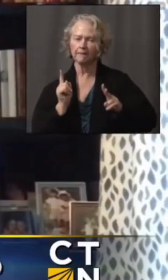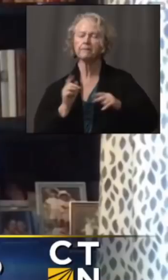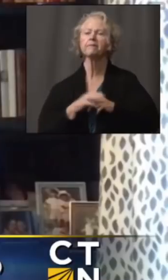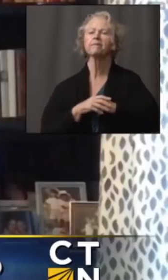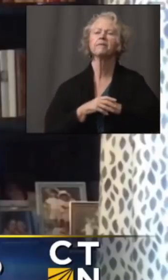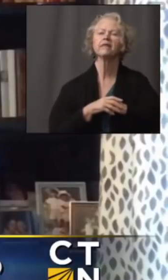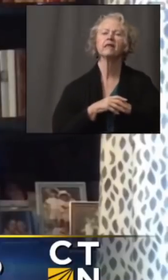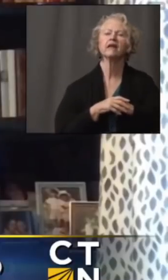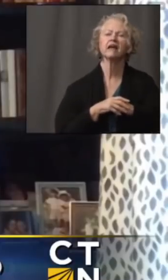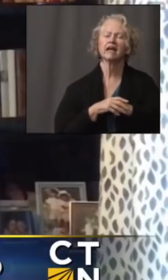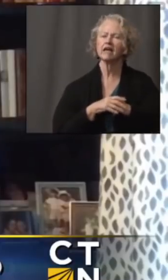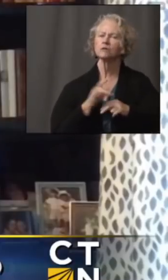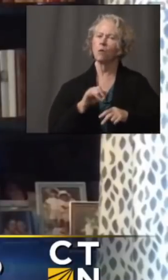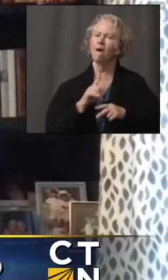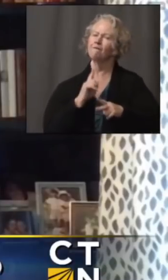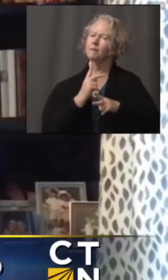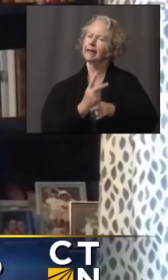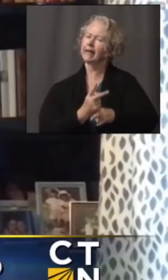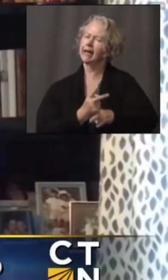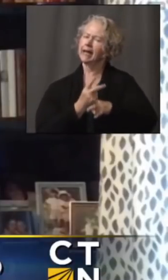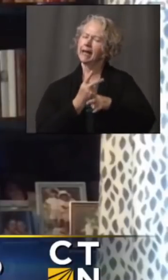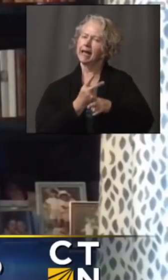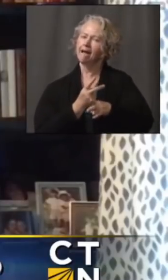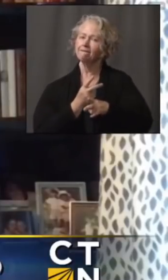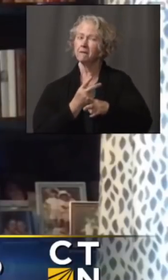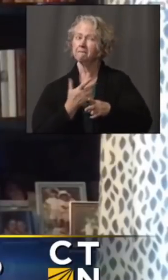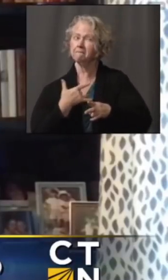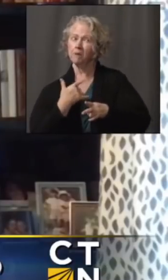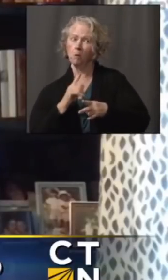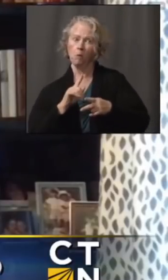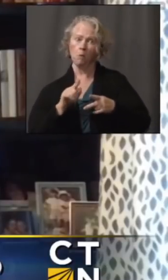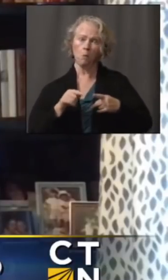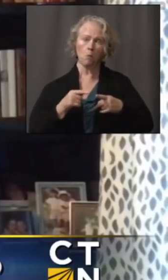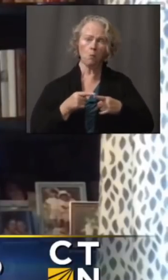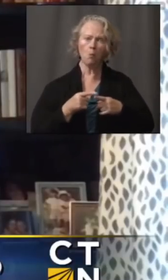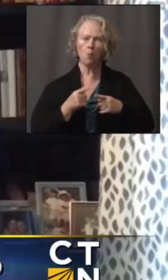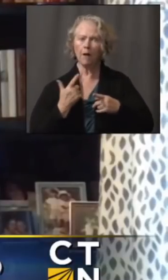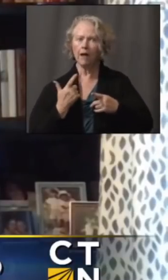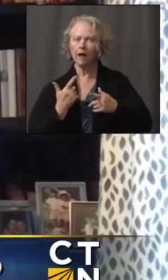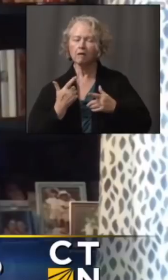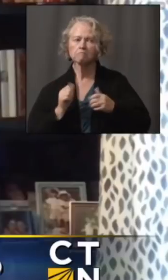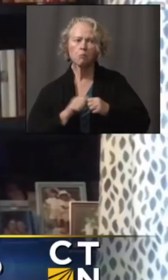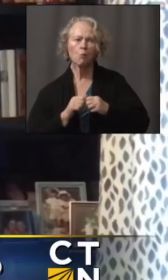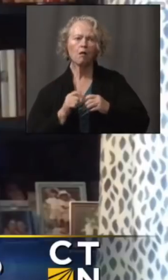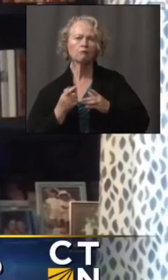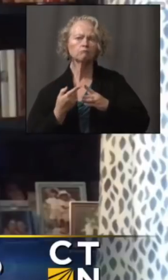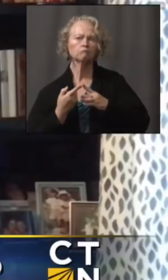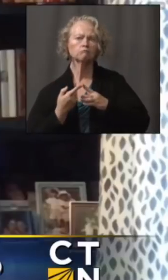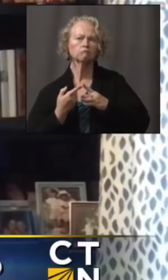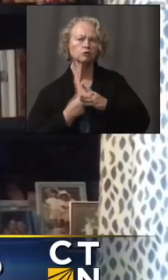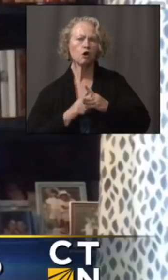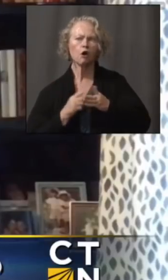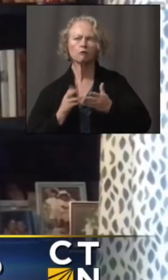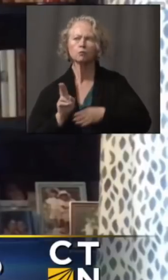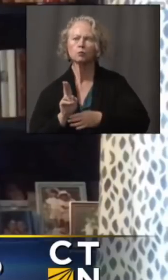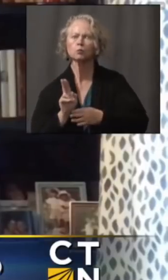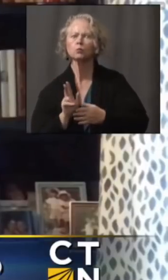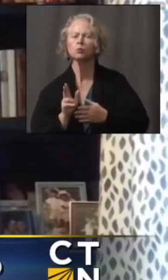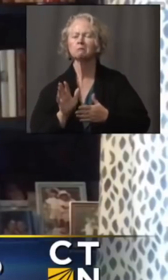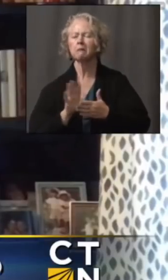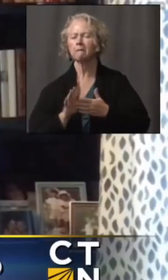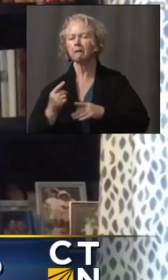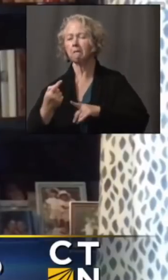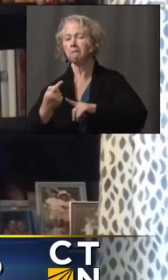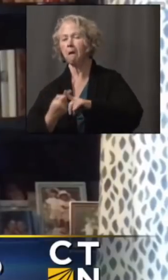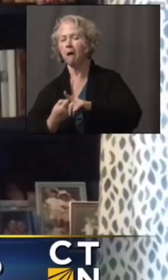on a very cautious basis, starting in about a month to 6 weeks. You know, focusing